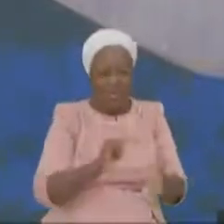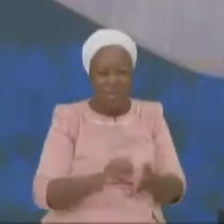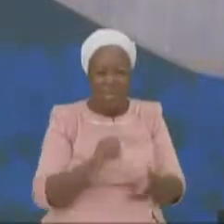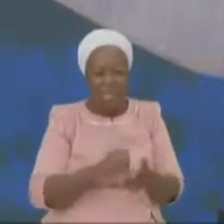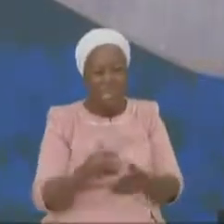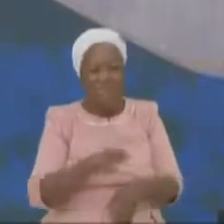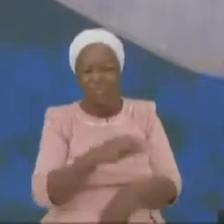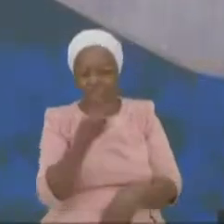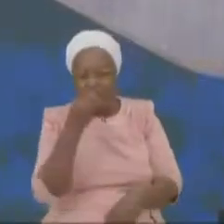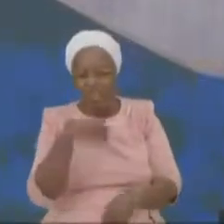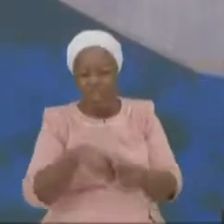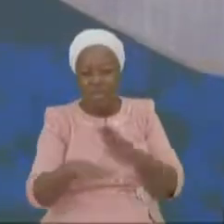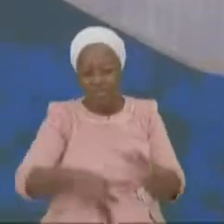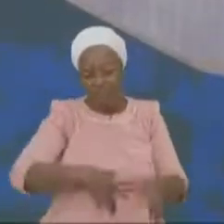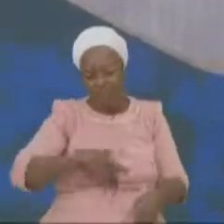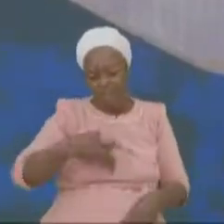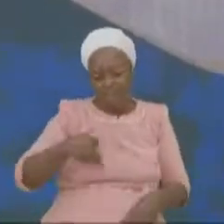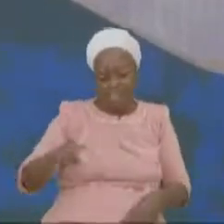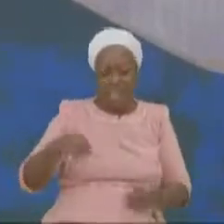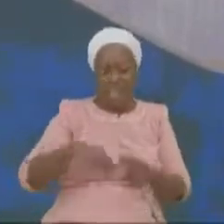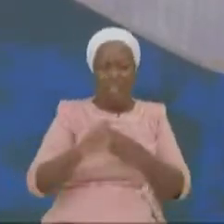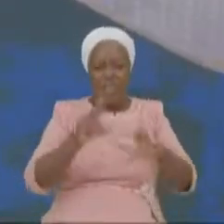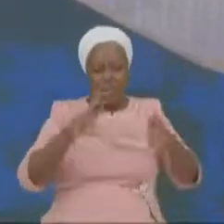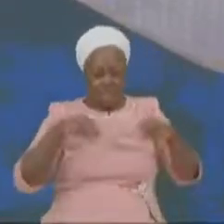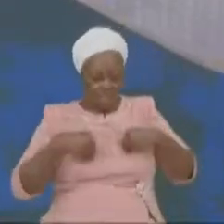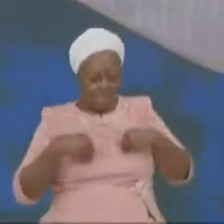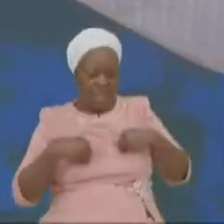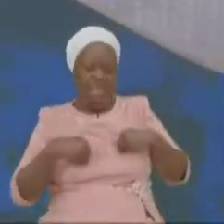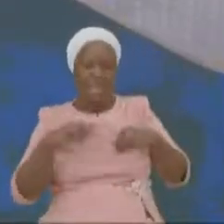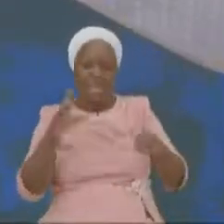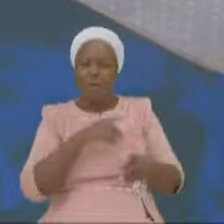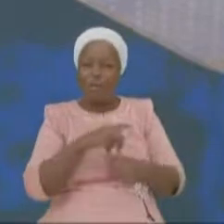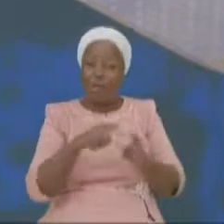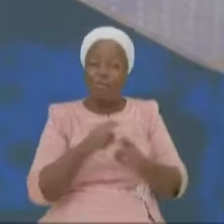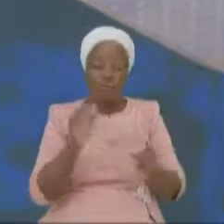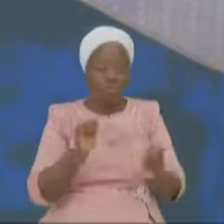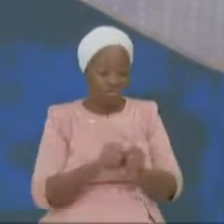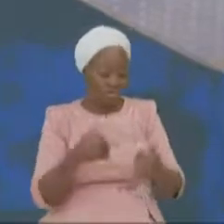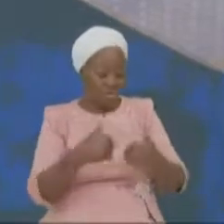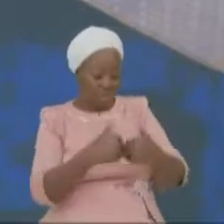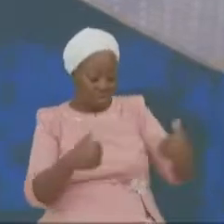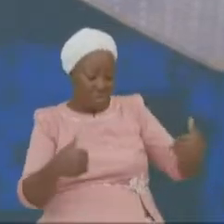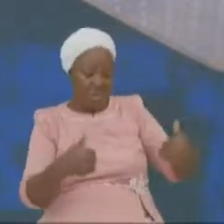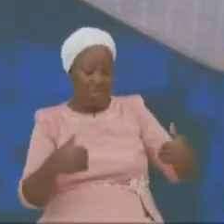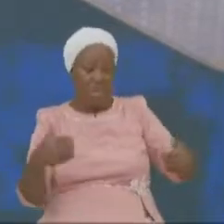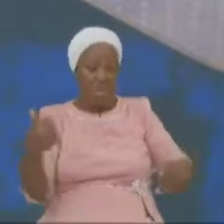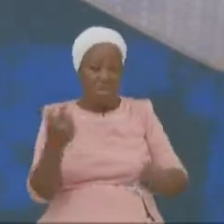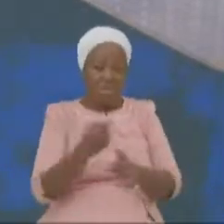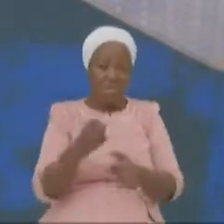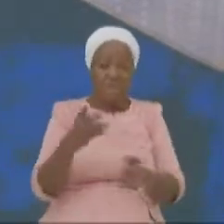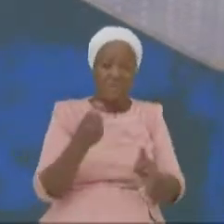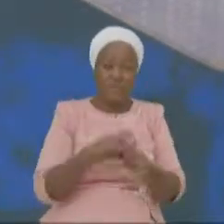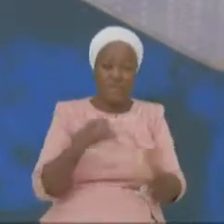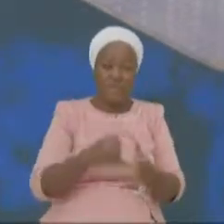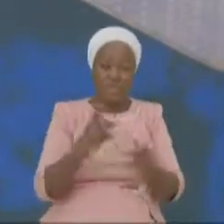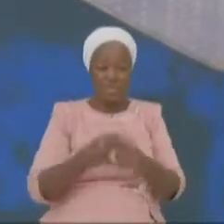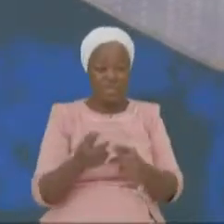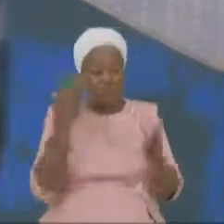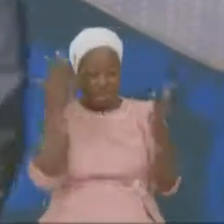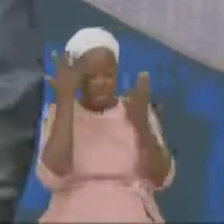your feeling, in your acceptance, when you isolate it, when you cage it, when you stab